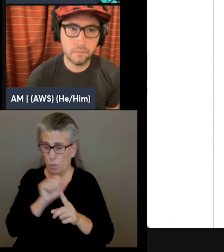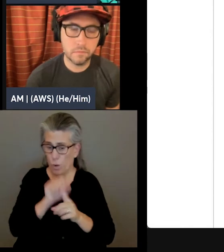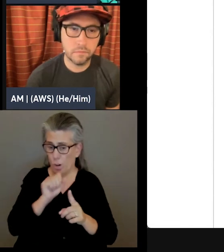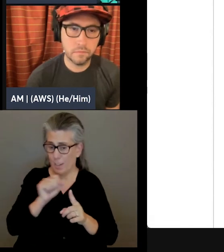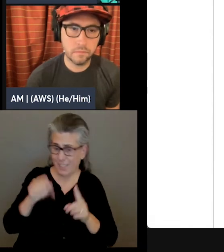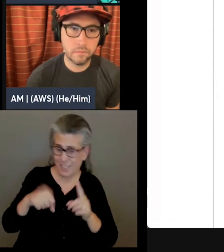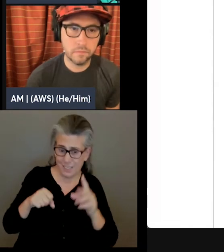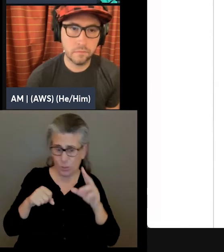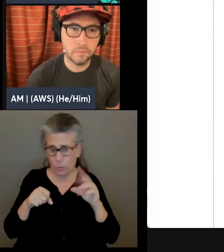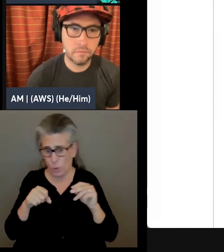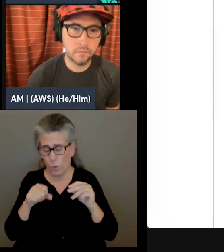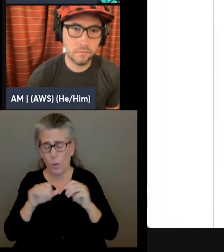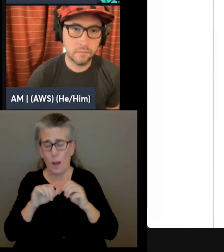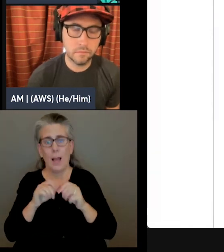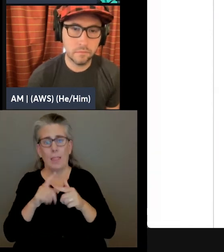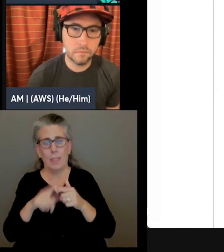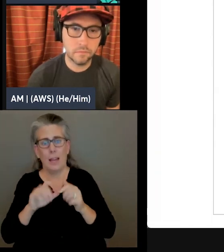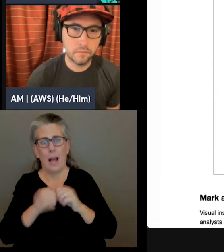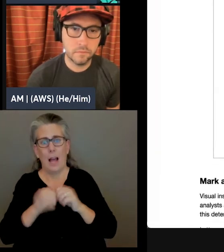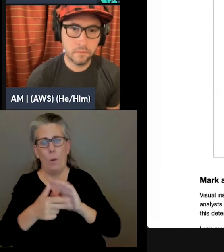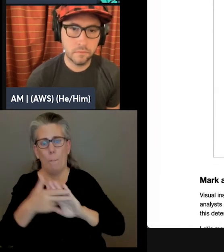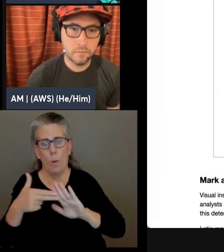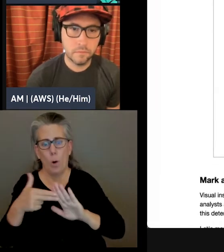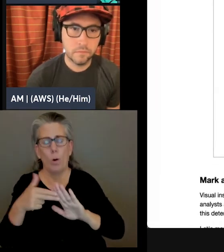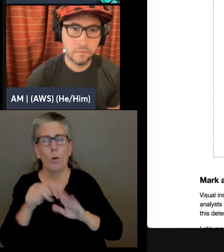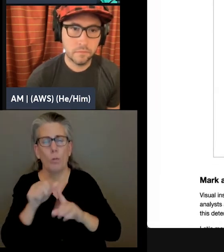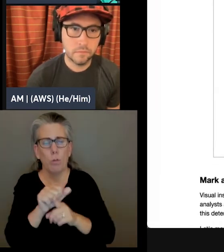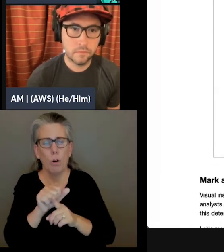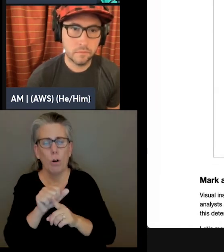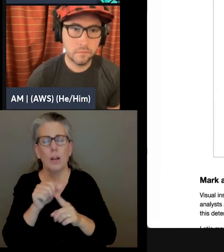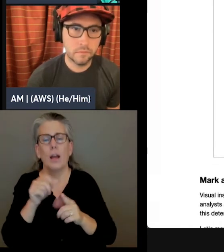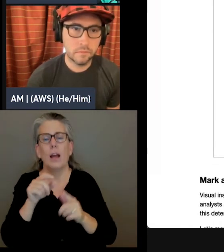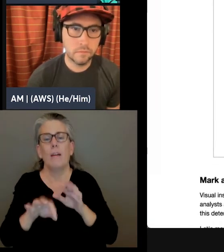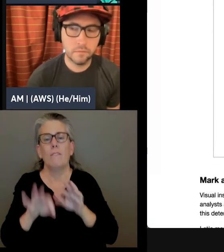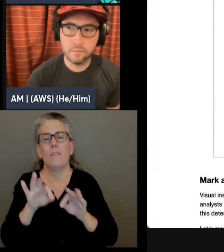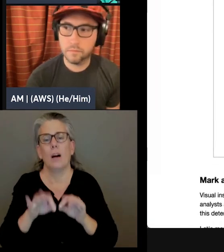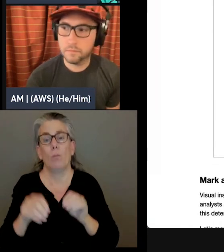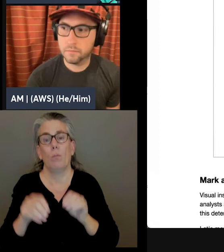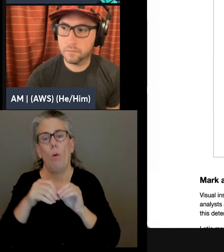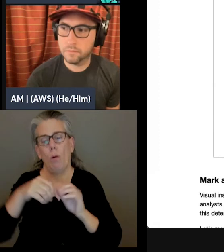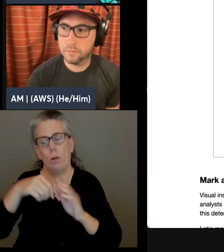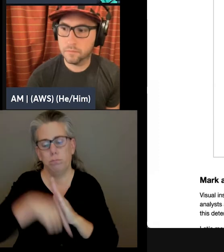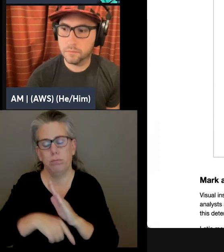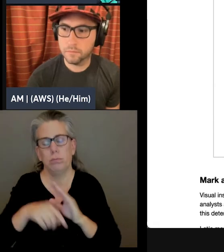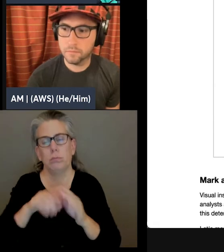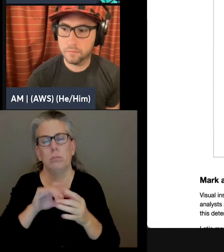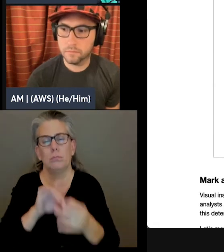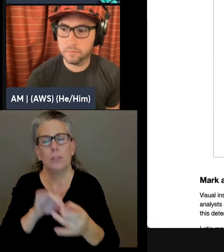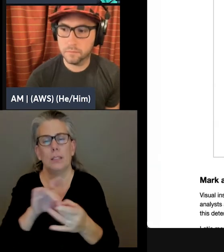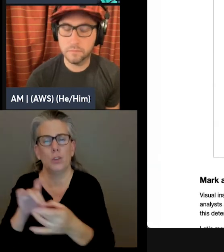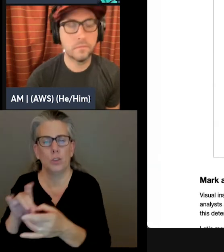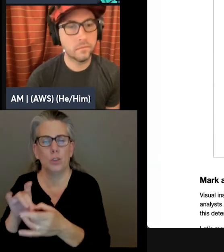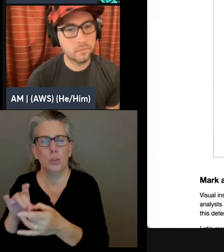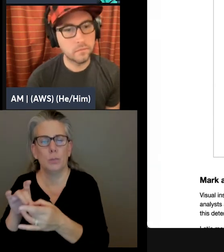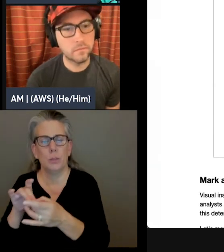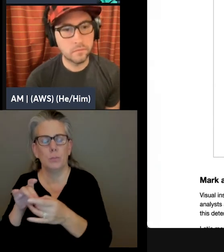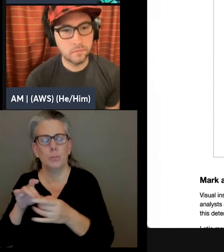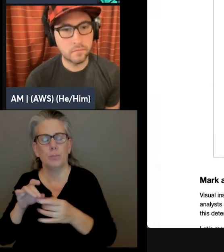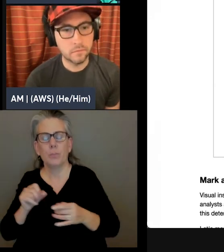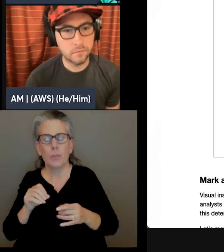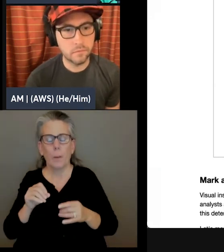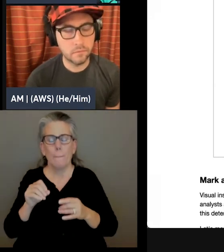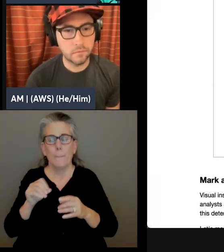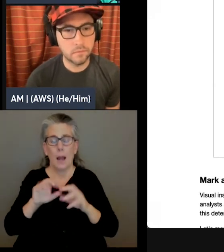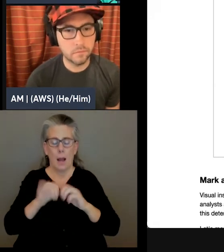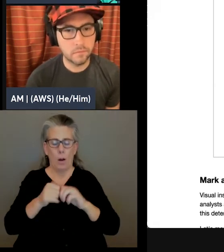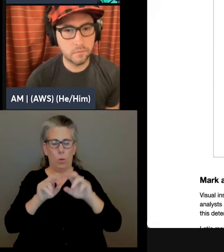as fraudulent and find other connected items? So really it kind of walks through here's your account, here's how you analyze your account, and then